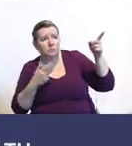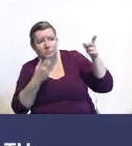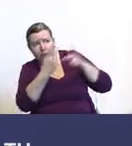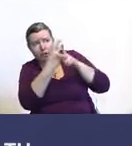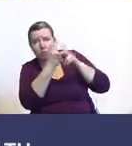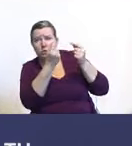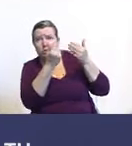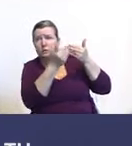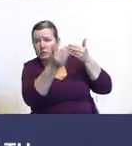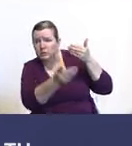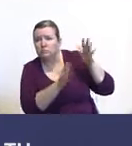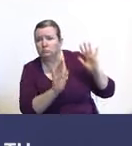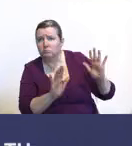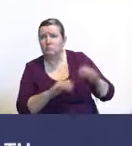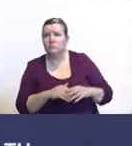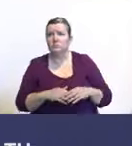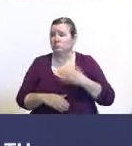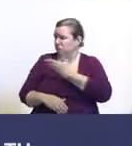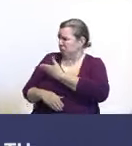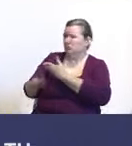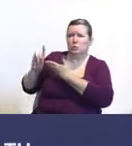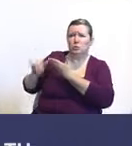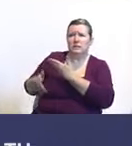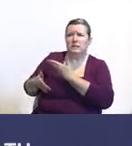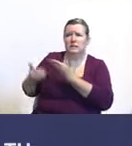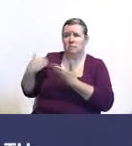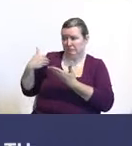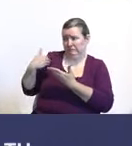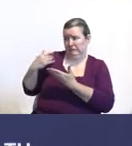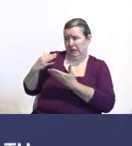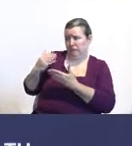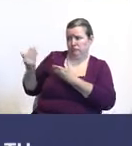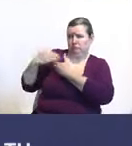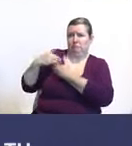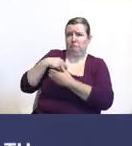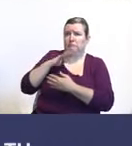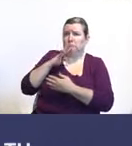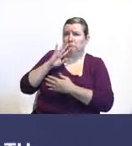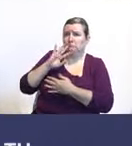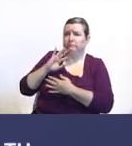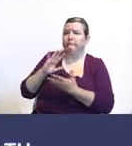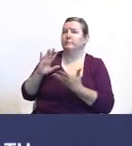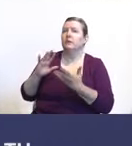And I think, Judy, I don't want to put words in your mouth. I think it's a work in progress on the